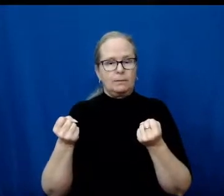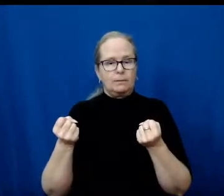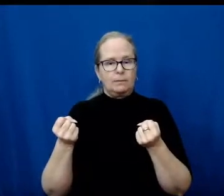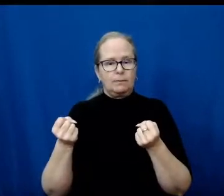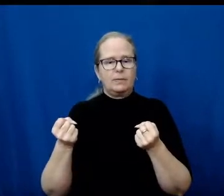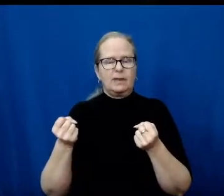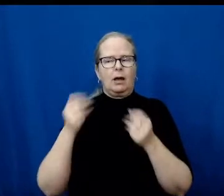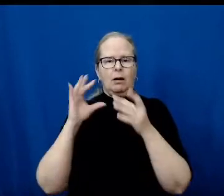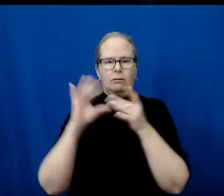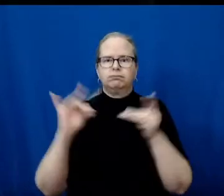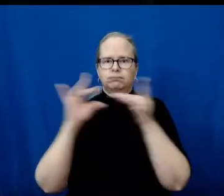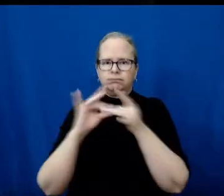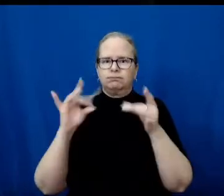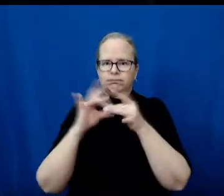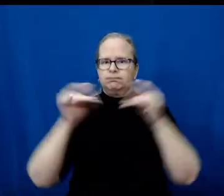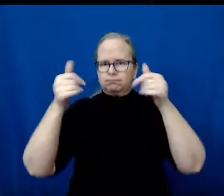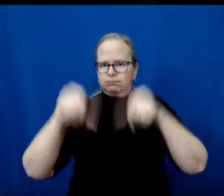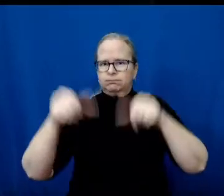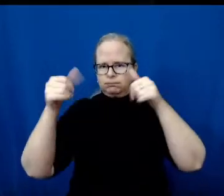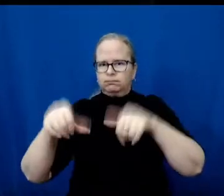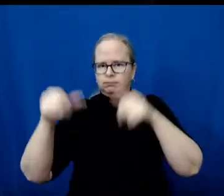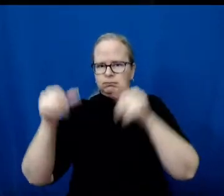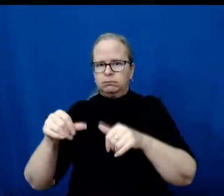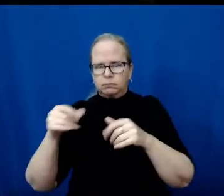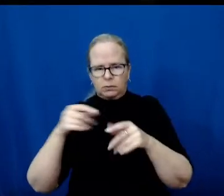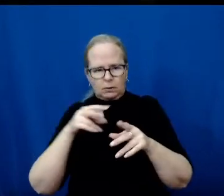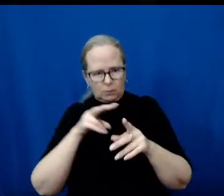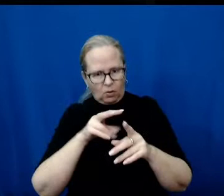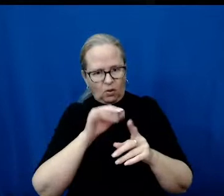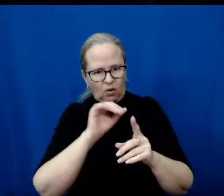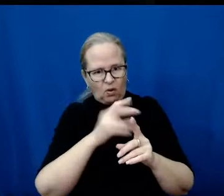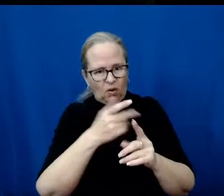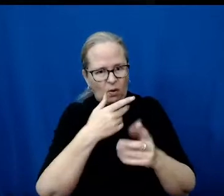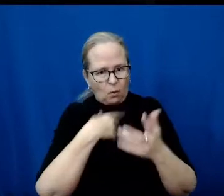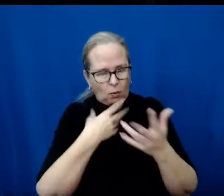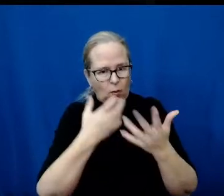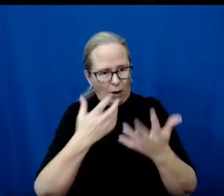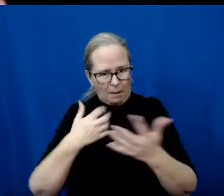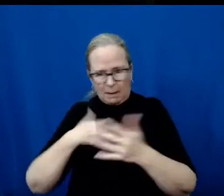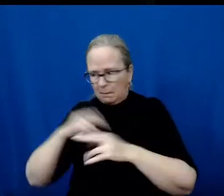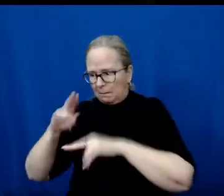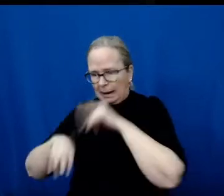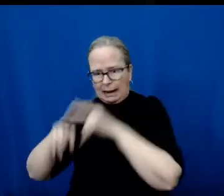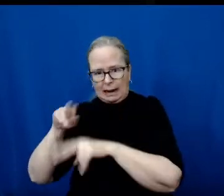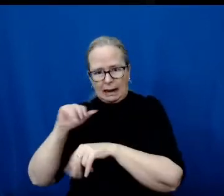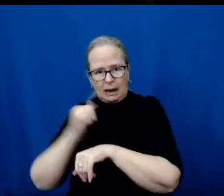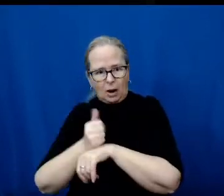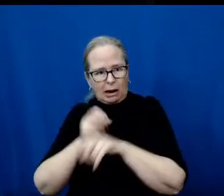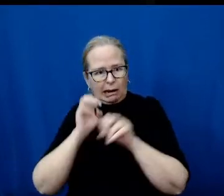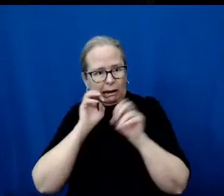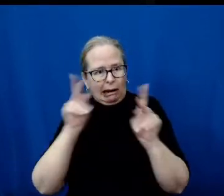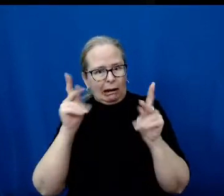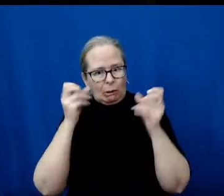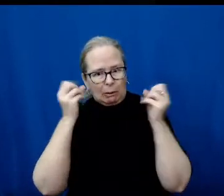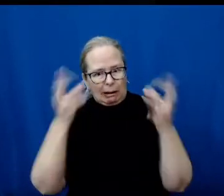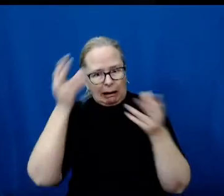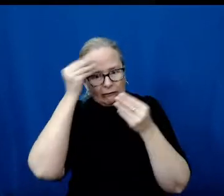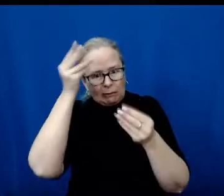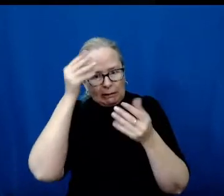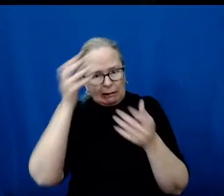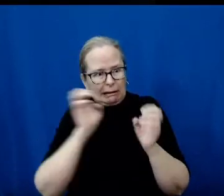air purifier. Like it sounds, and then also they wonder, does this actually work? Because I built it myself.